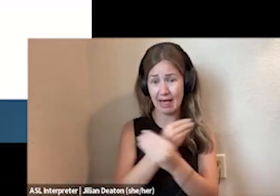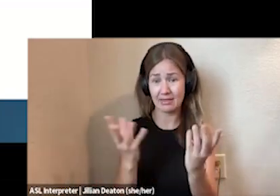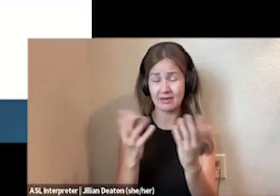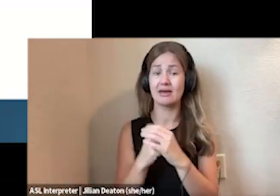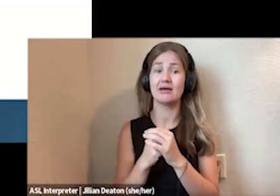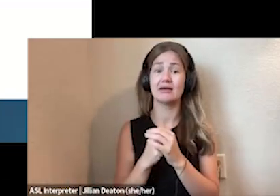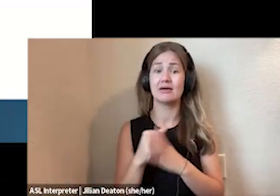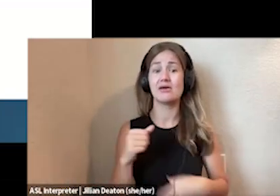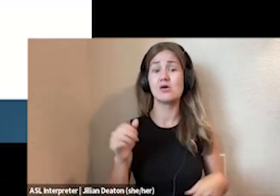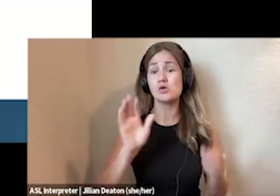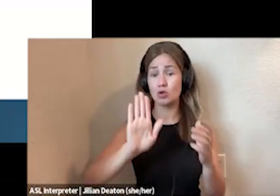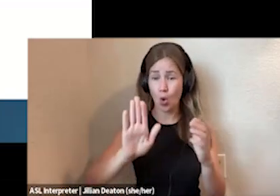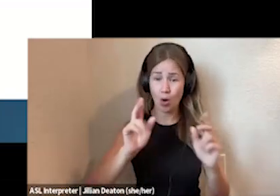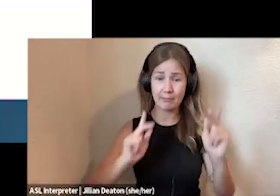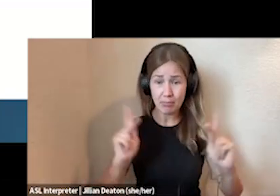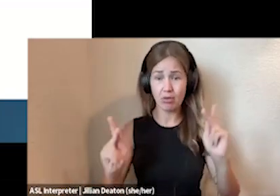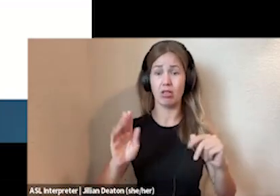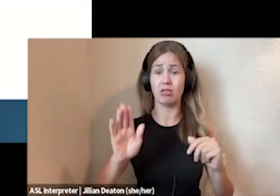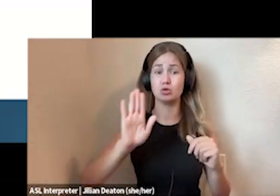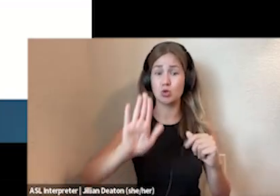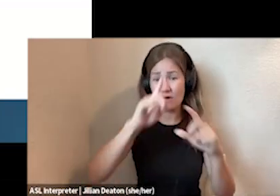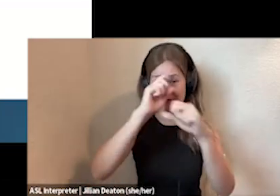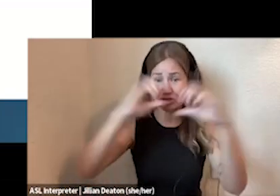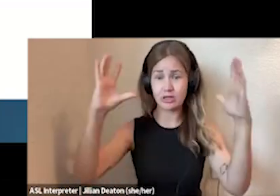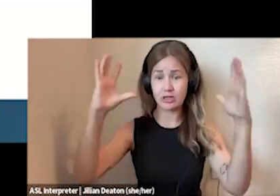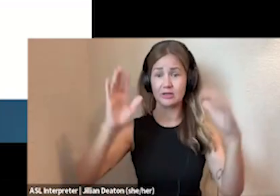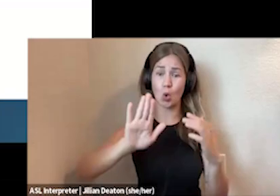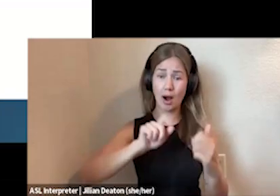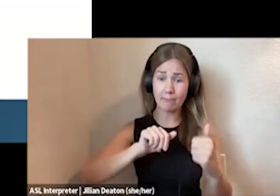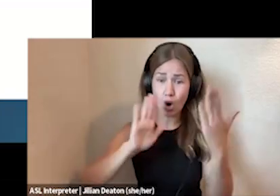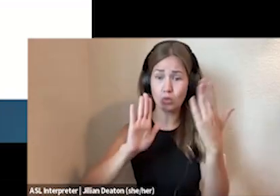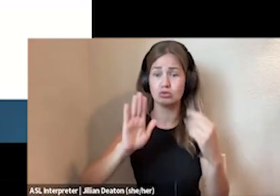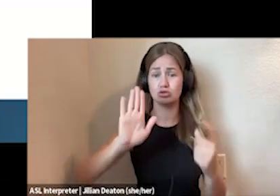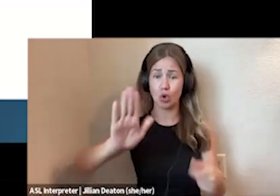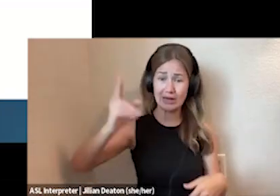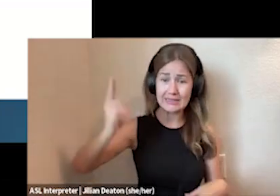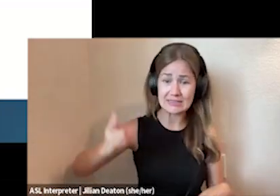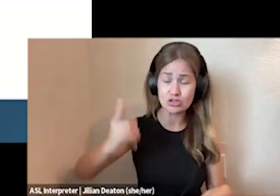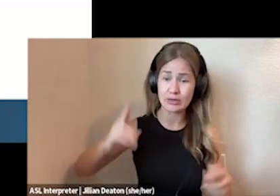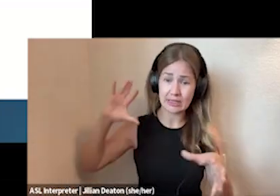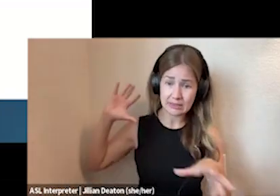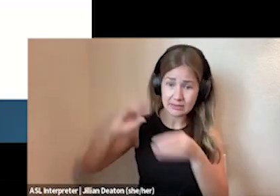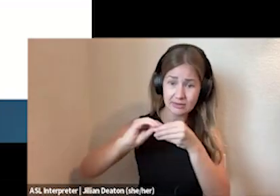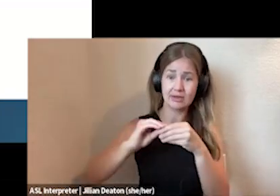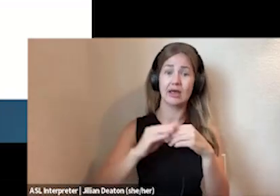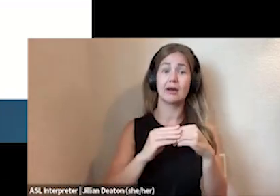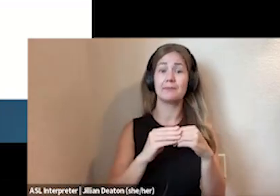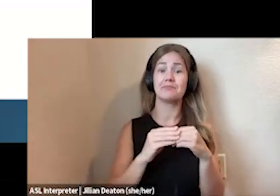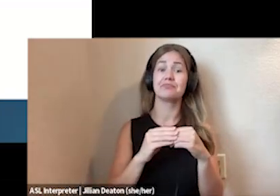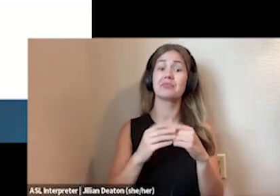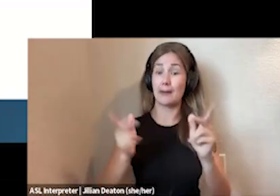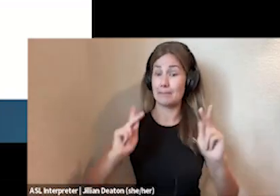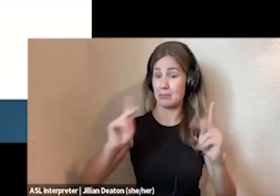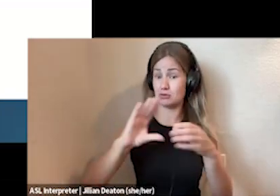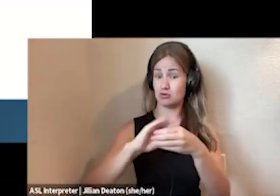people, your vision, your approach, and your history. A people story has the power to make